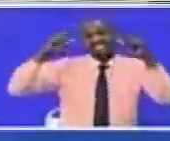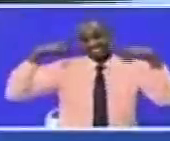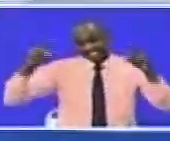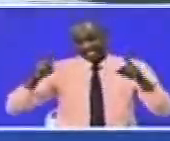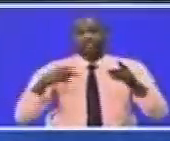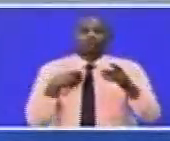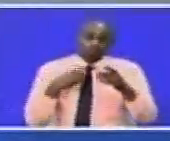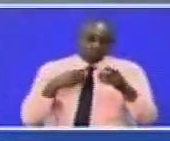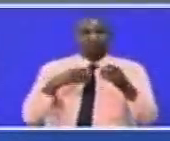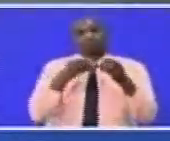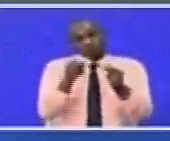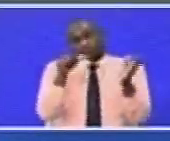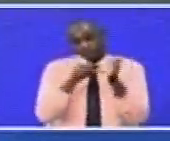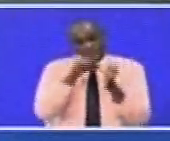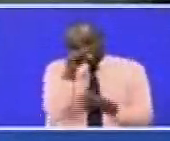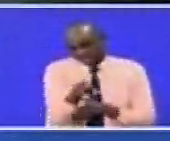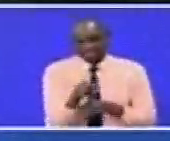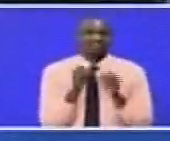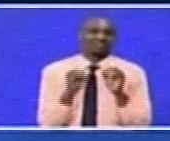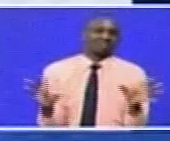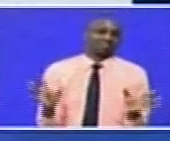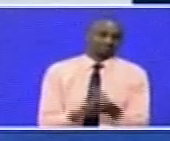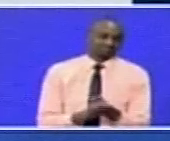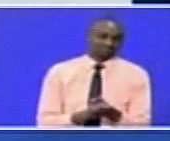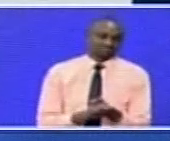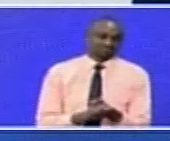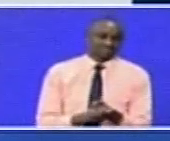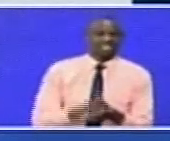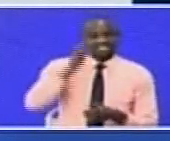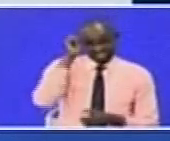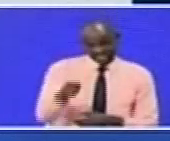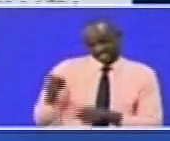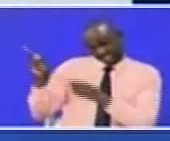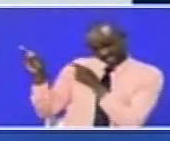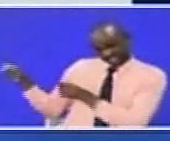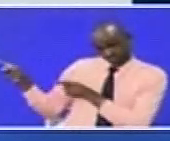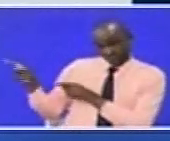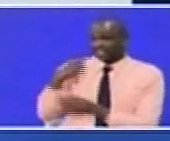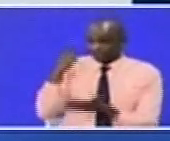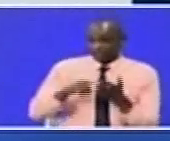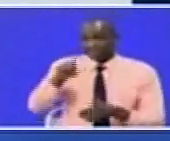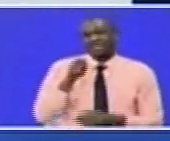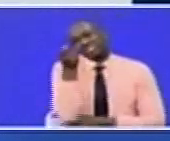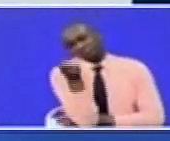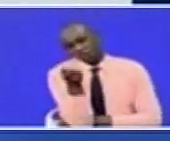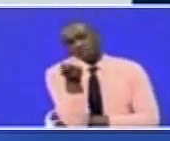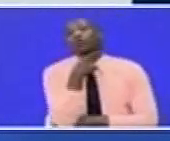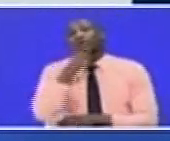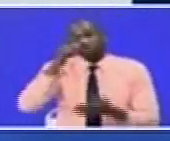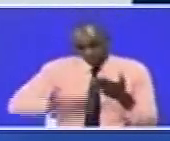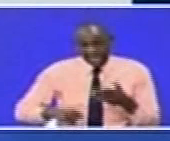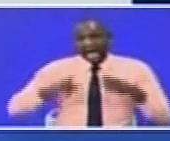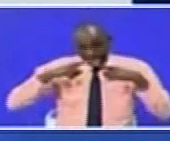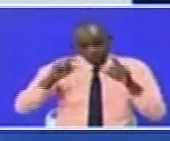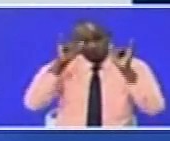selling what the two judges had put on the table. Justice Tinoi perhaps had the simplest demand. He wanted to be